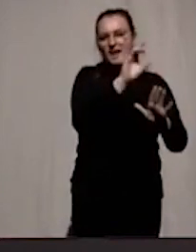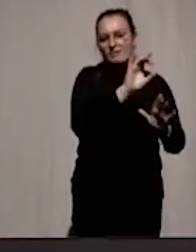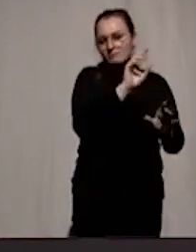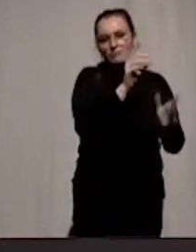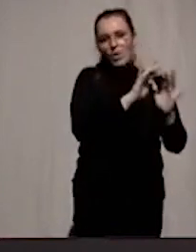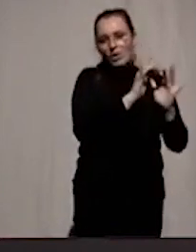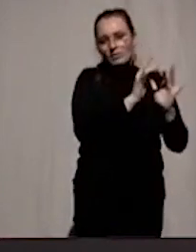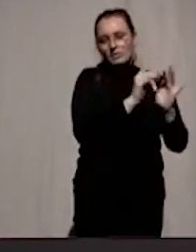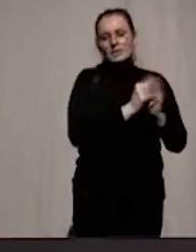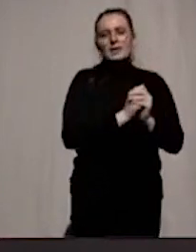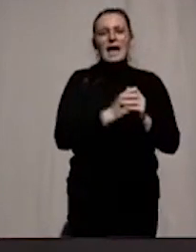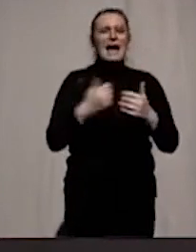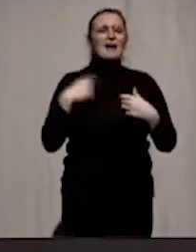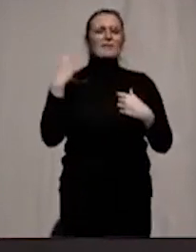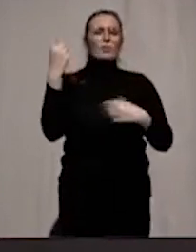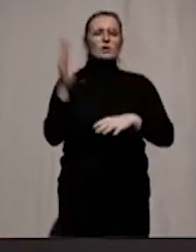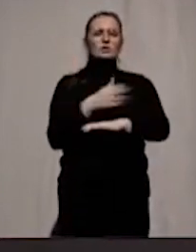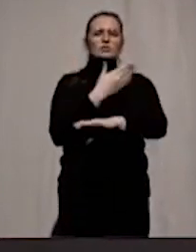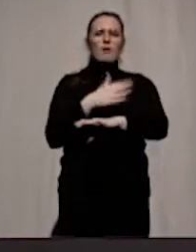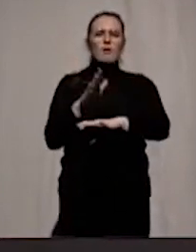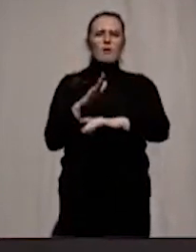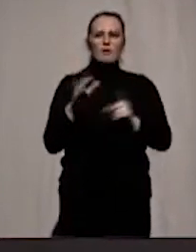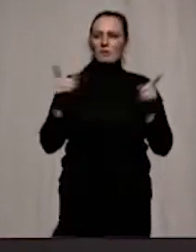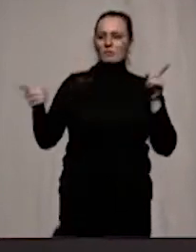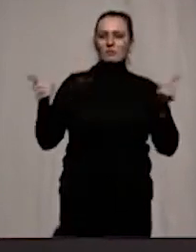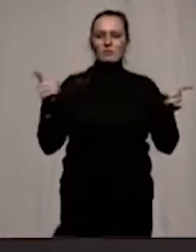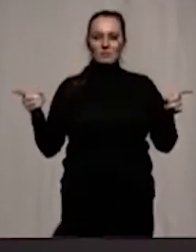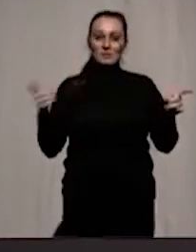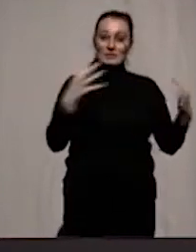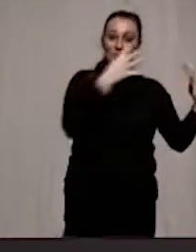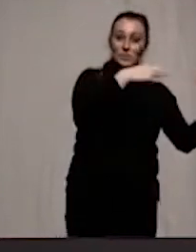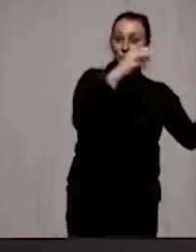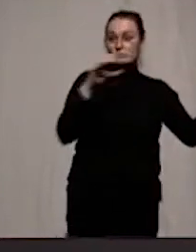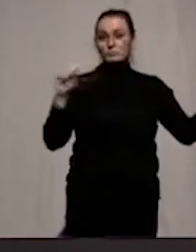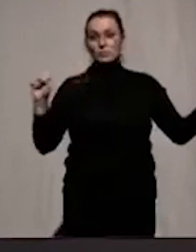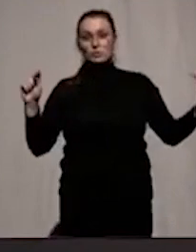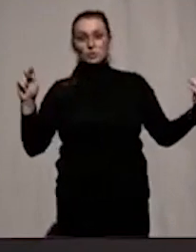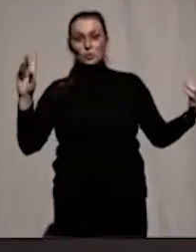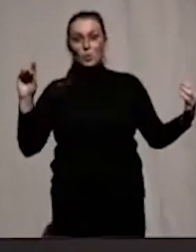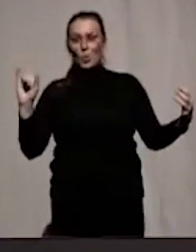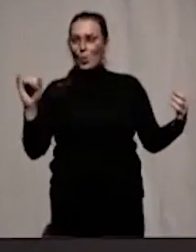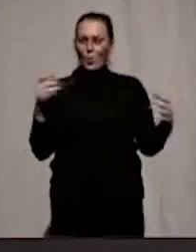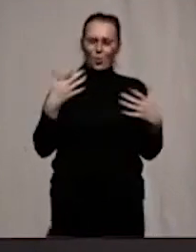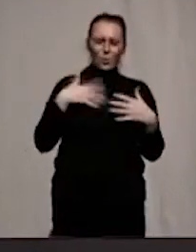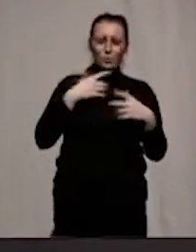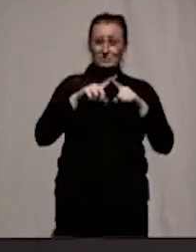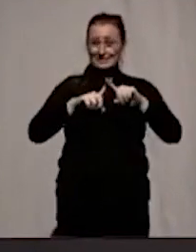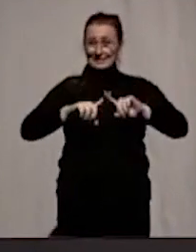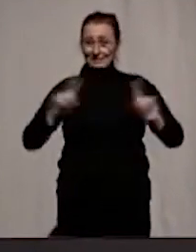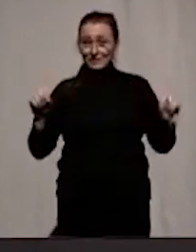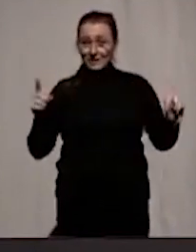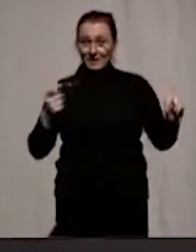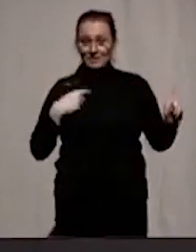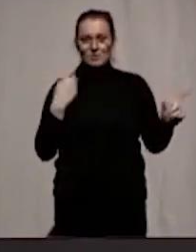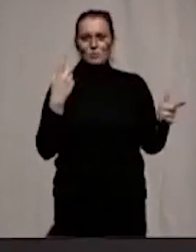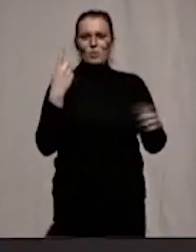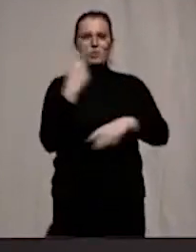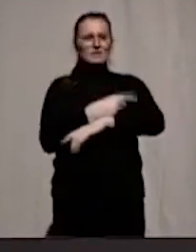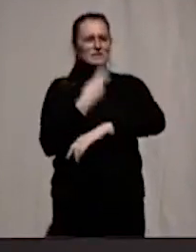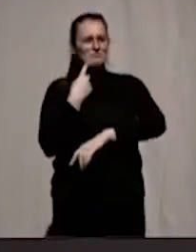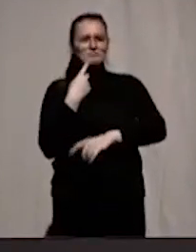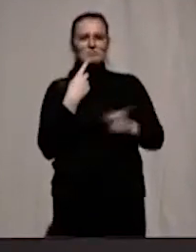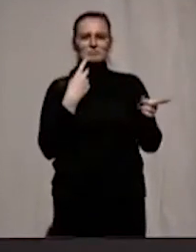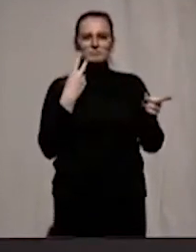that doesn't even sound the same. It doesn't even sound like it's the same song. It came up one day, and I was like, wait, I recognize these lyrics. And I look on Spotify, and sure enough,